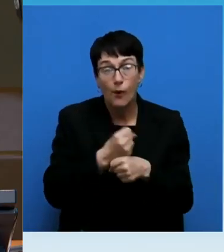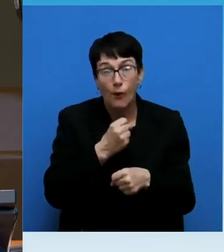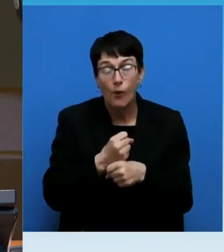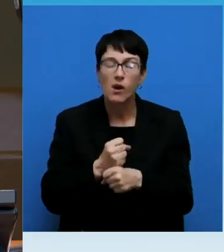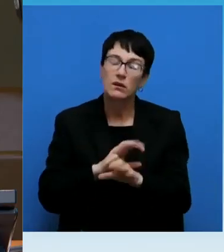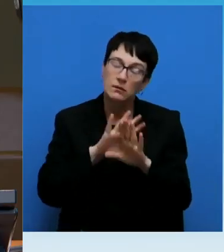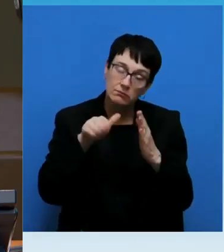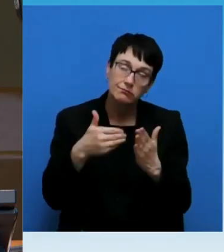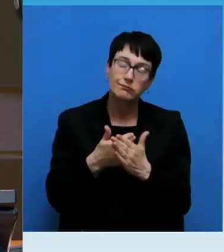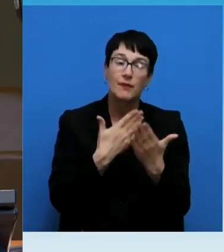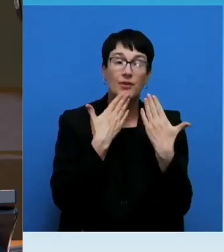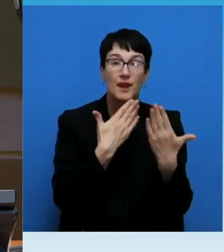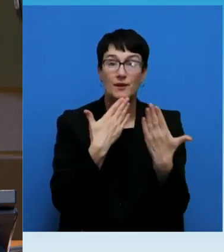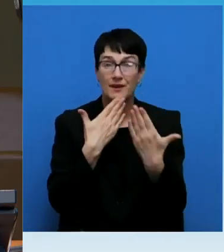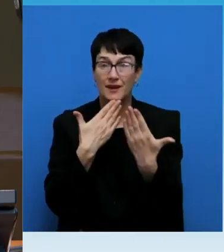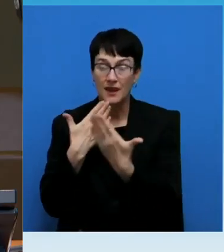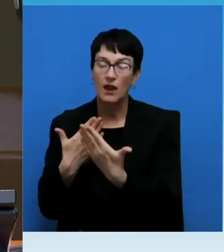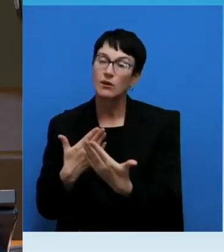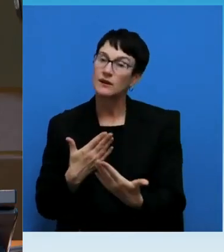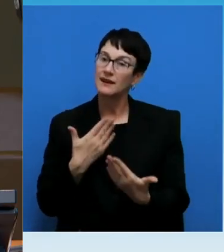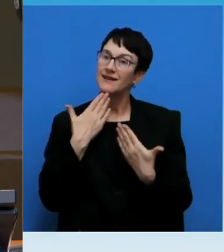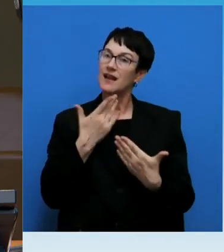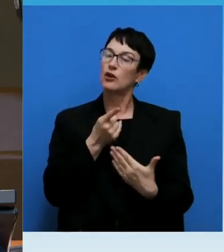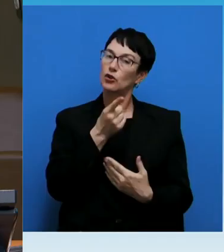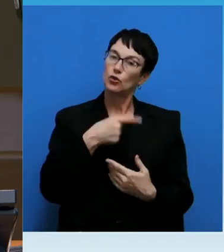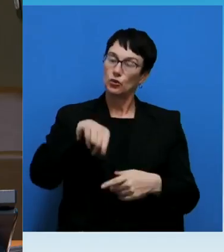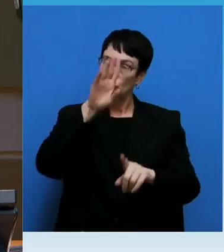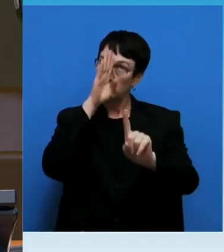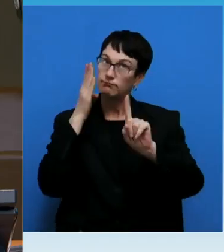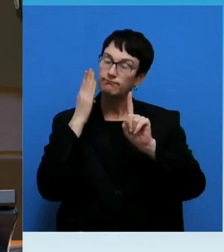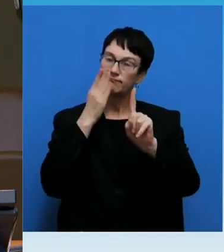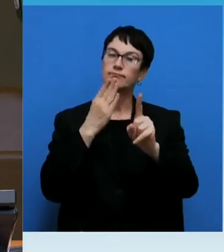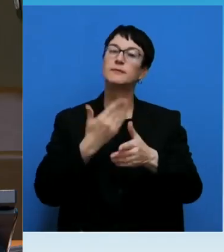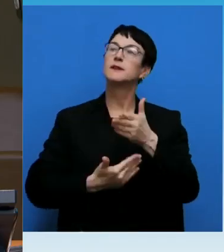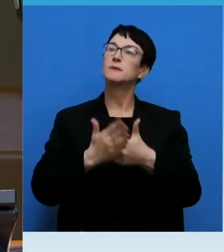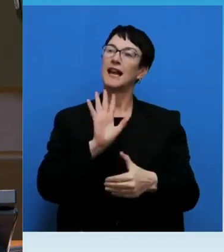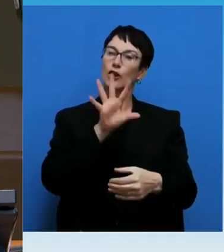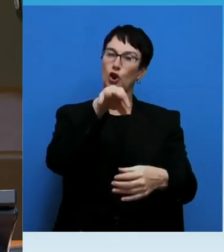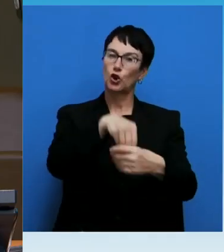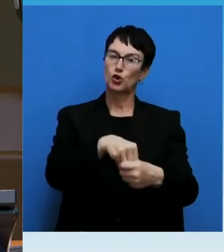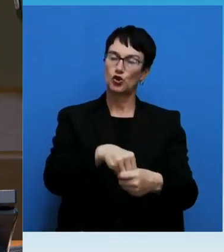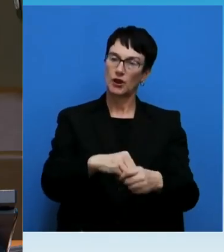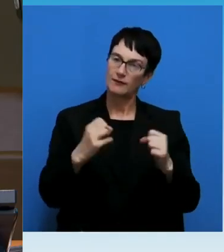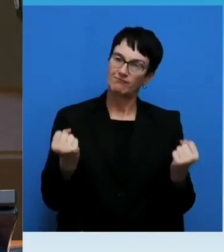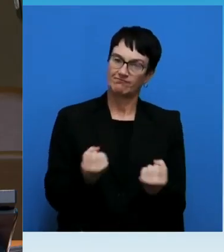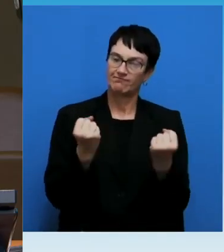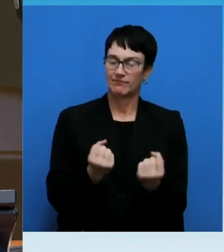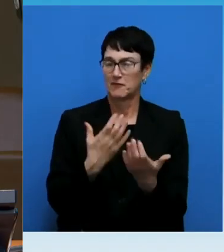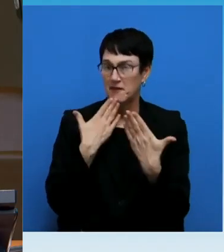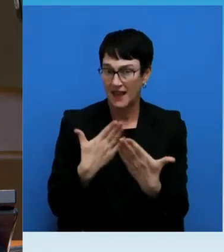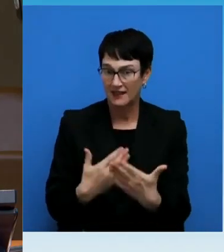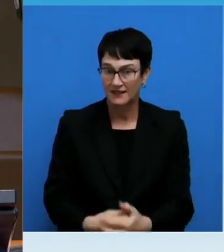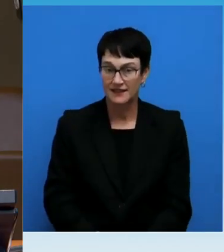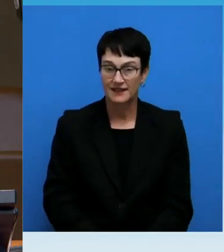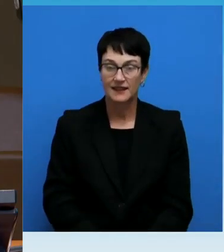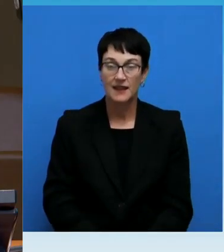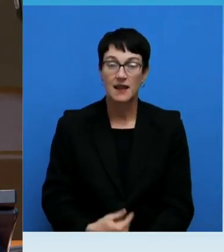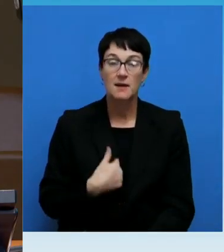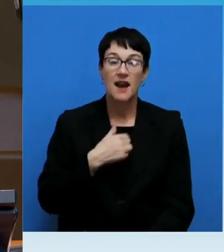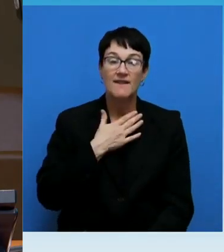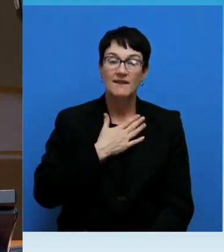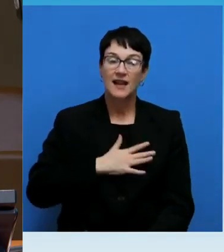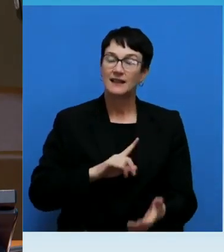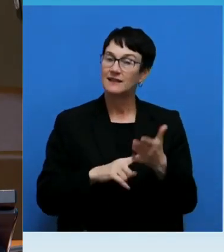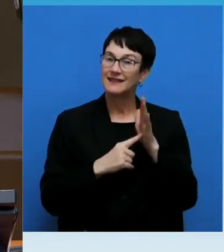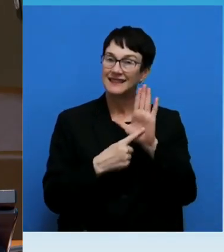advancing disability inclusion. And I would like to just mention this very small flyer,